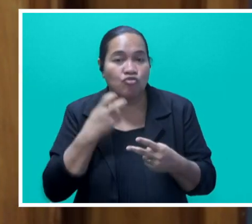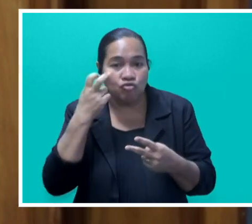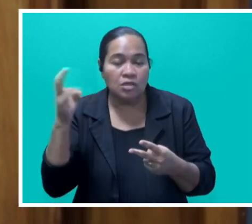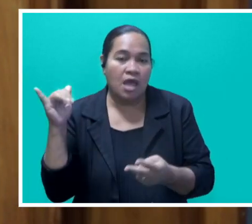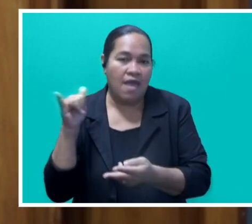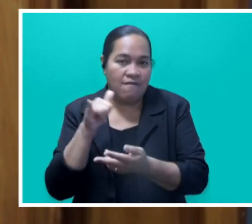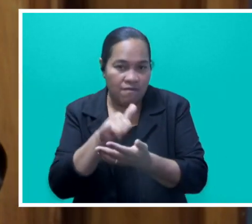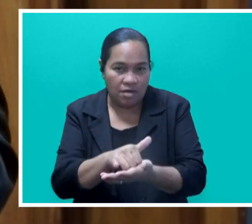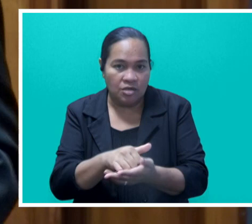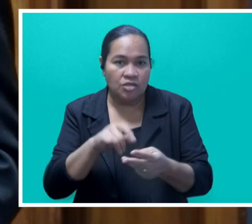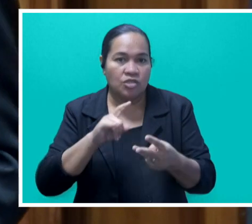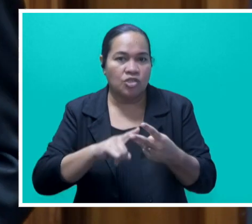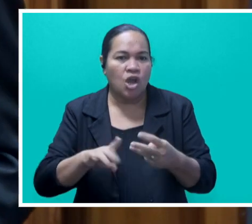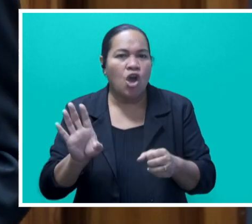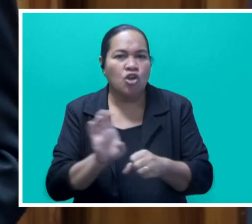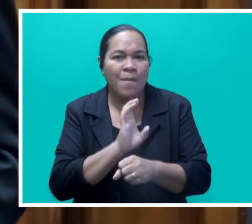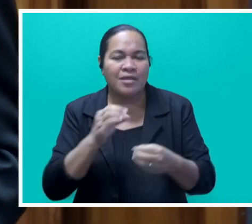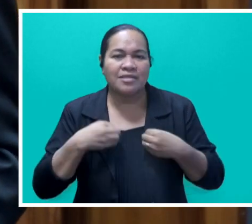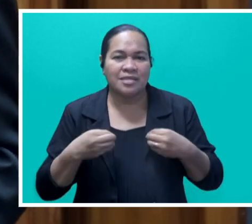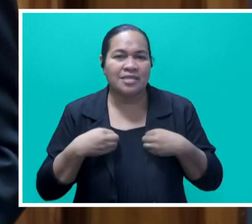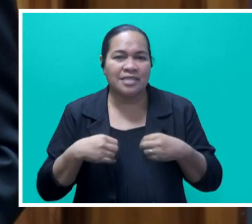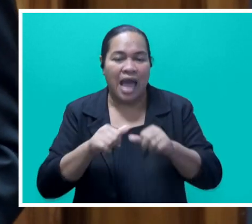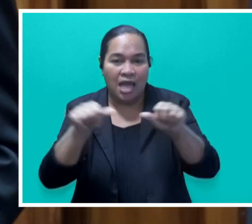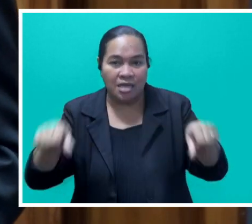aviation, commercial agriculture with value added,